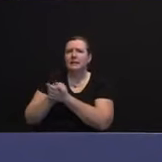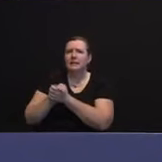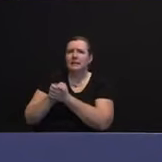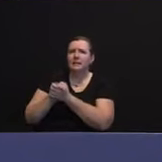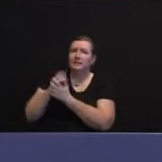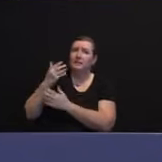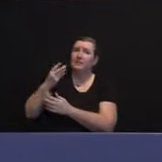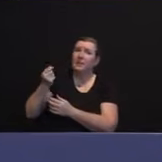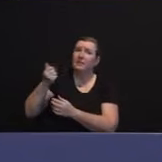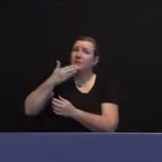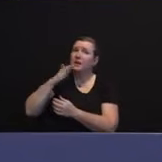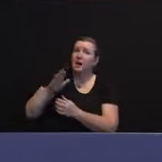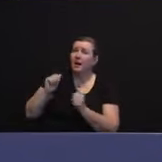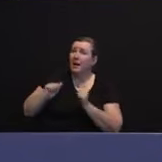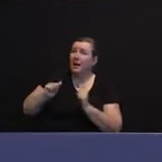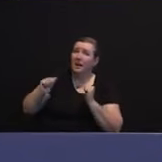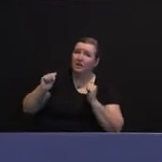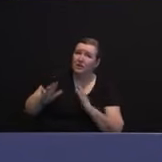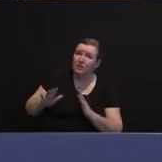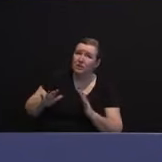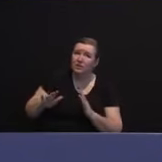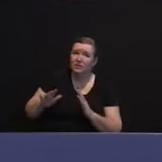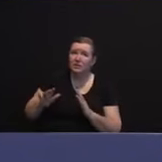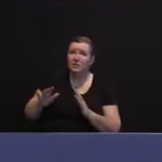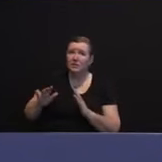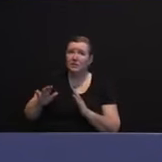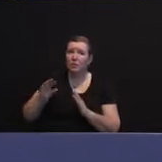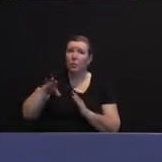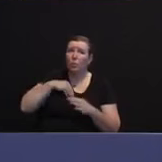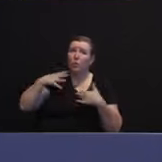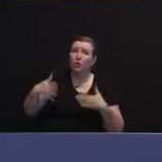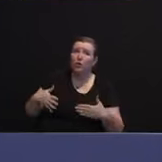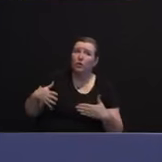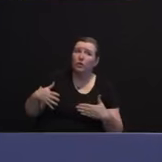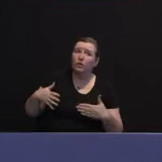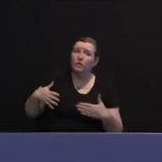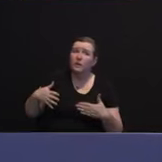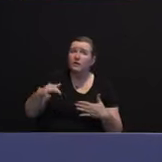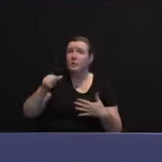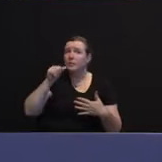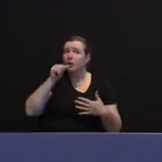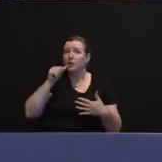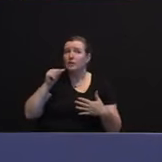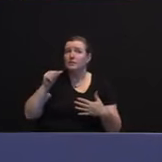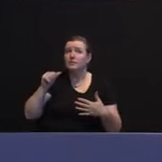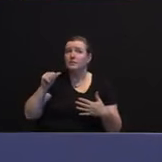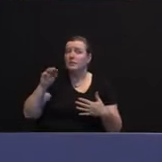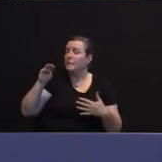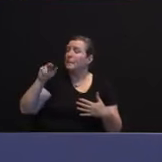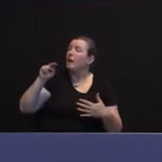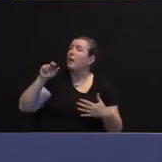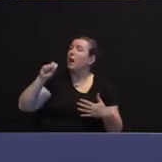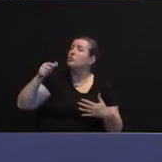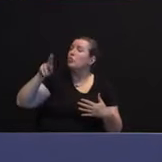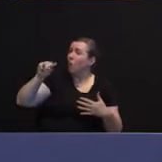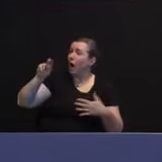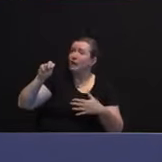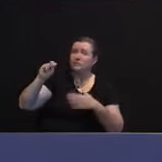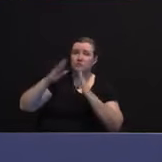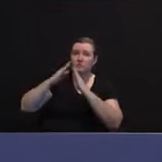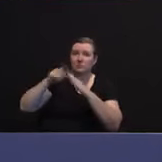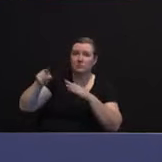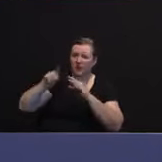the new restrictions. I think the owner of the Manasquan bar where the outbreak happened said they felt like they were being unfairly cited by you